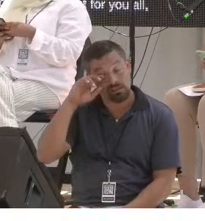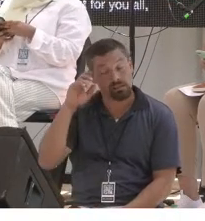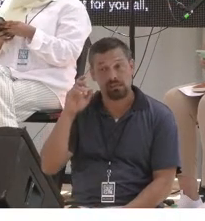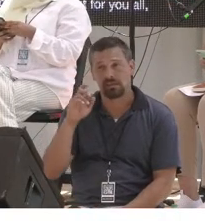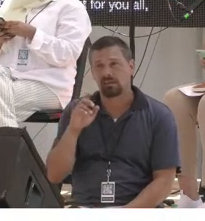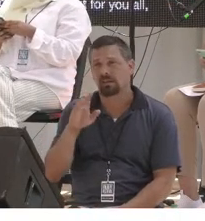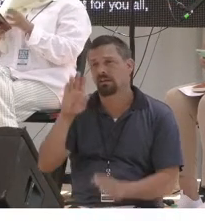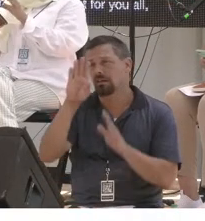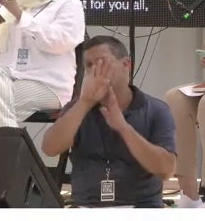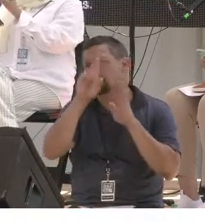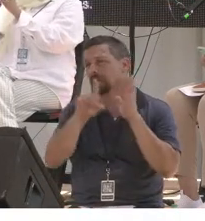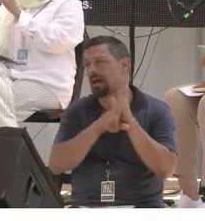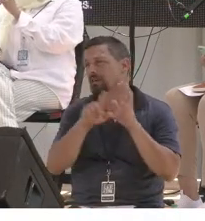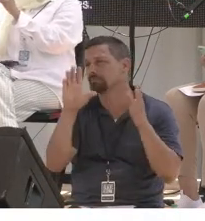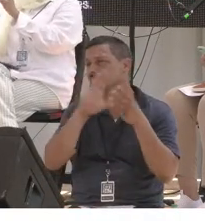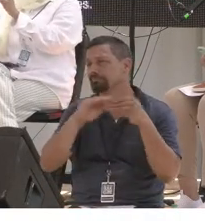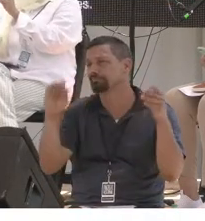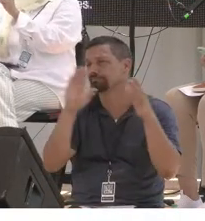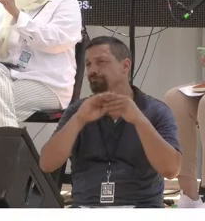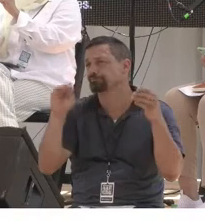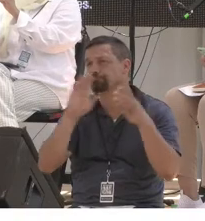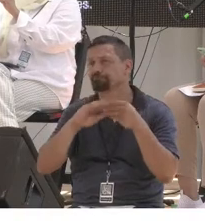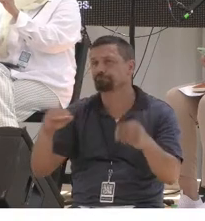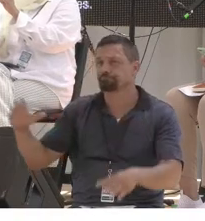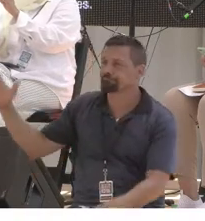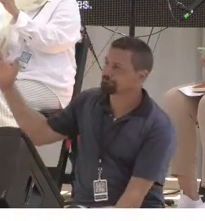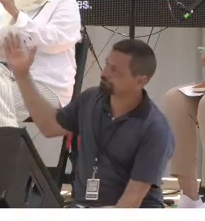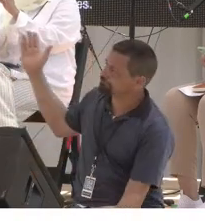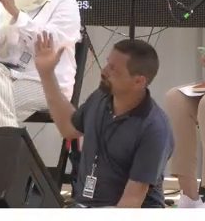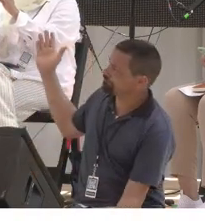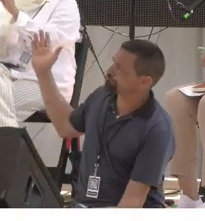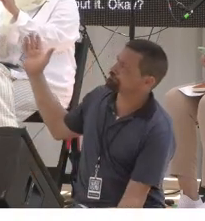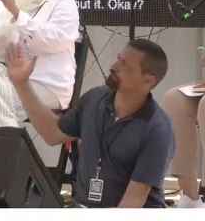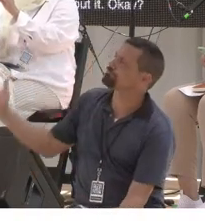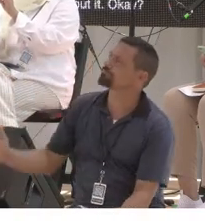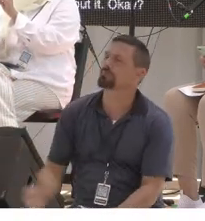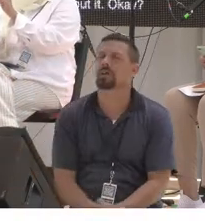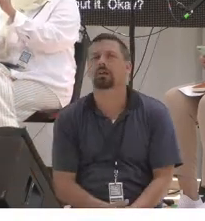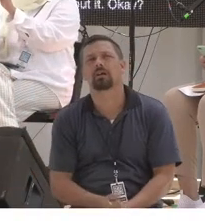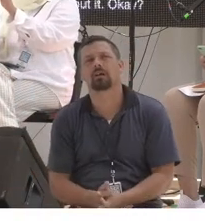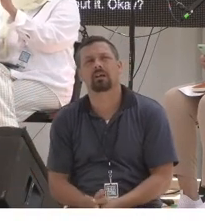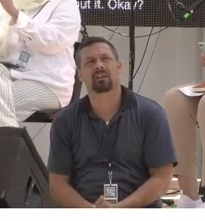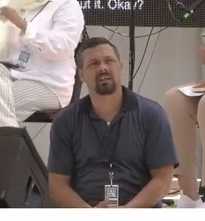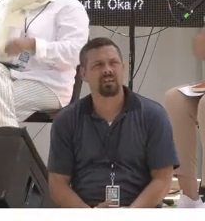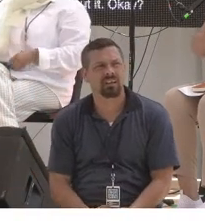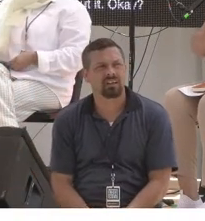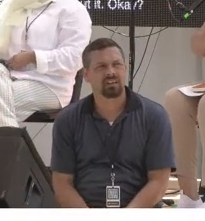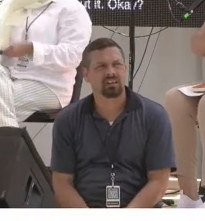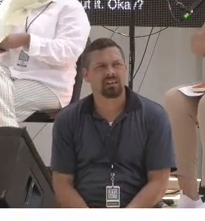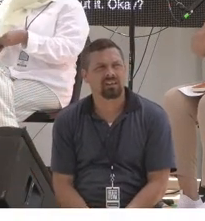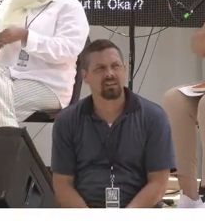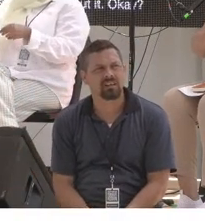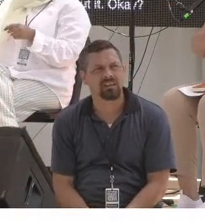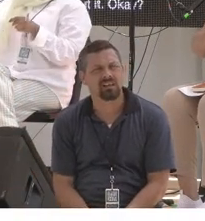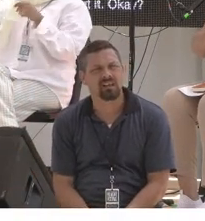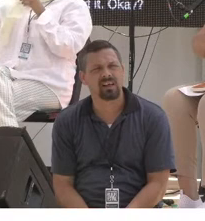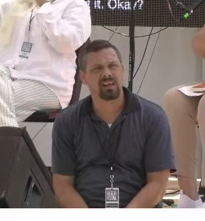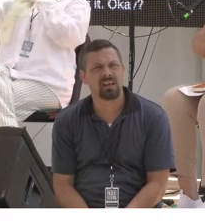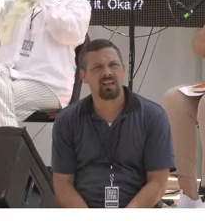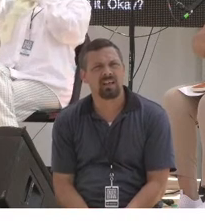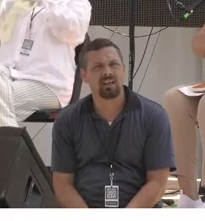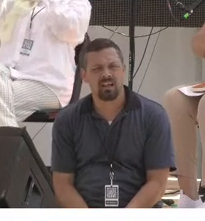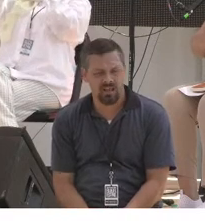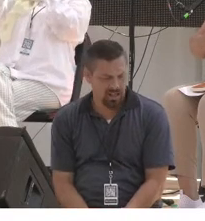beating our hearts out for you all, so I want to see people enjoying themselves. So get up and feel the music and do something about it,